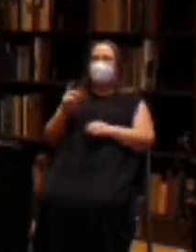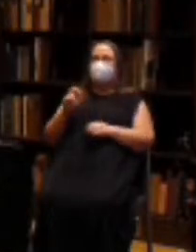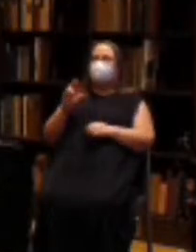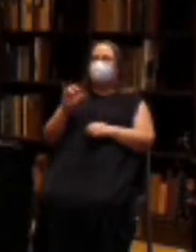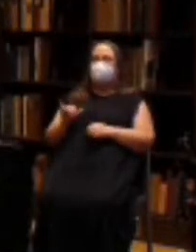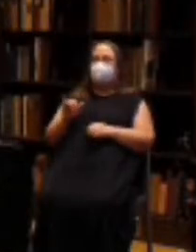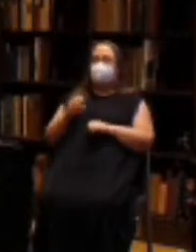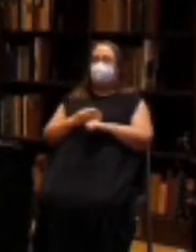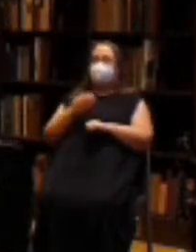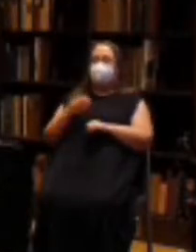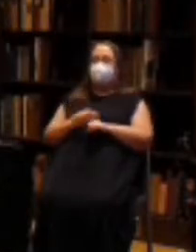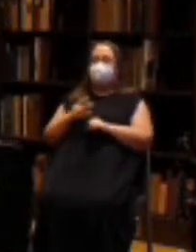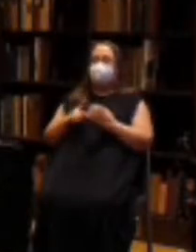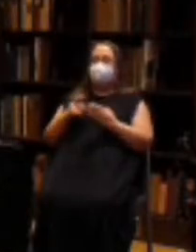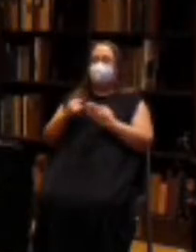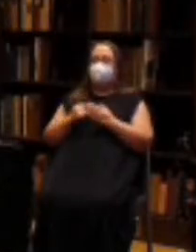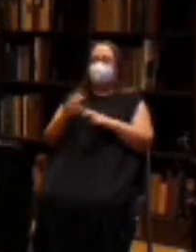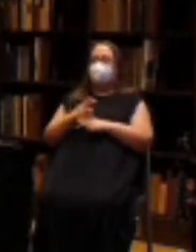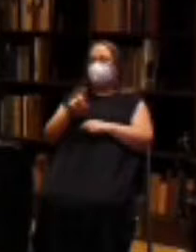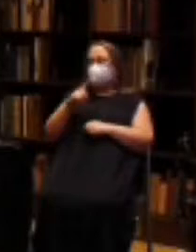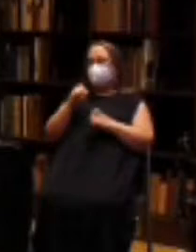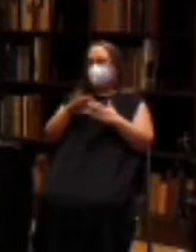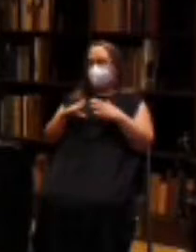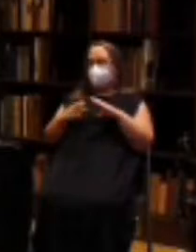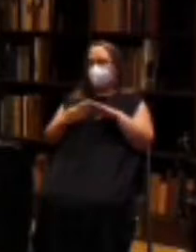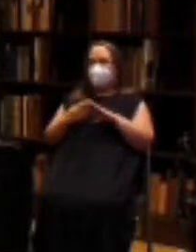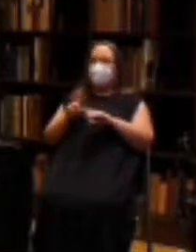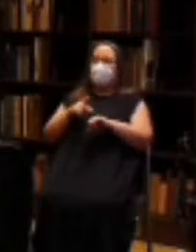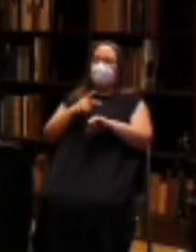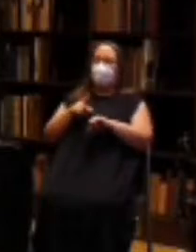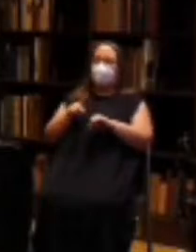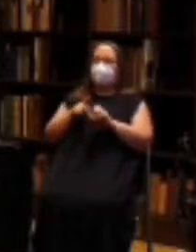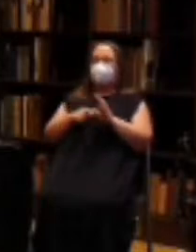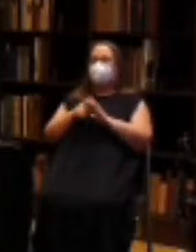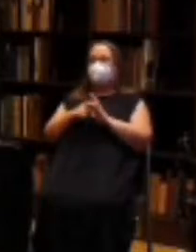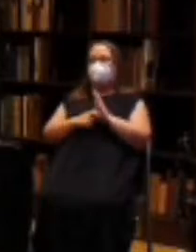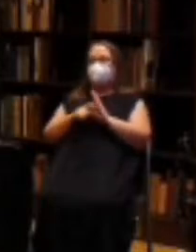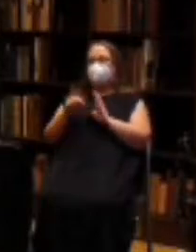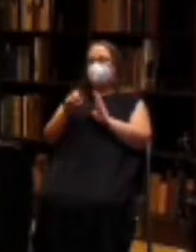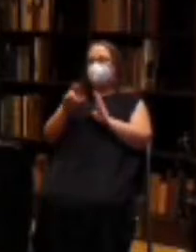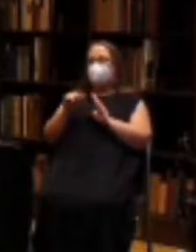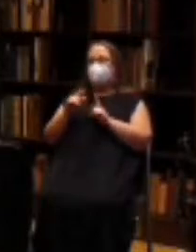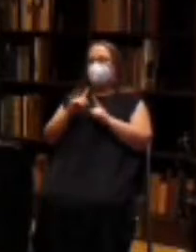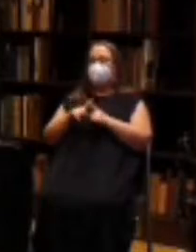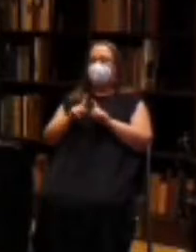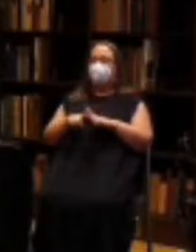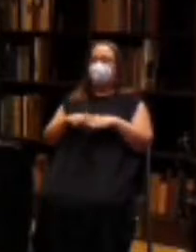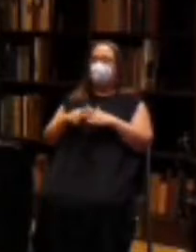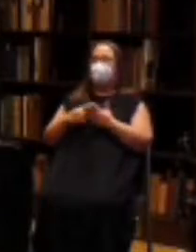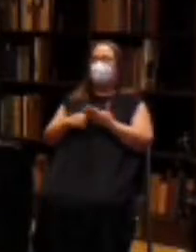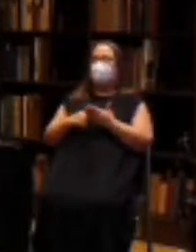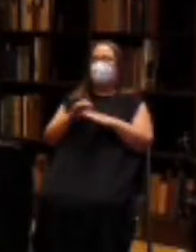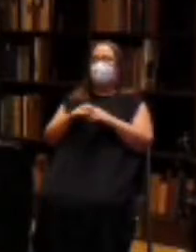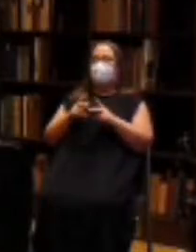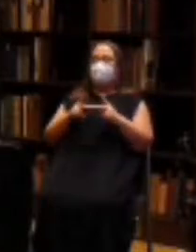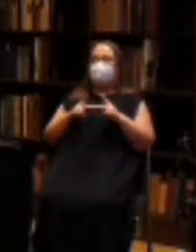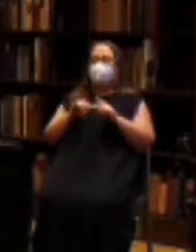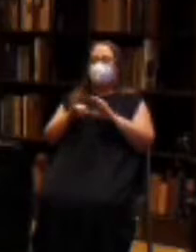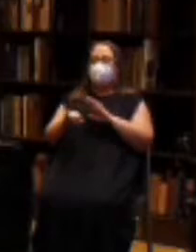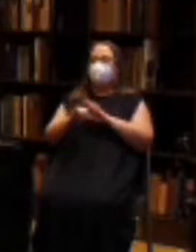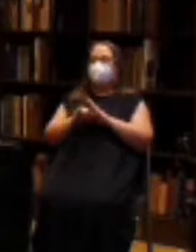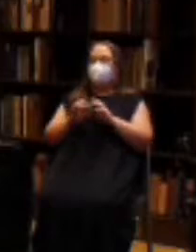Chicory Revitalization Project, which uses the Black community poetry magazine Chicory to spur dialogue on place and